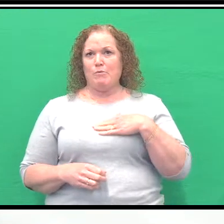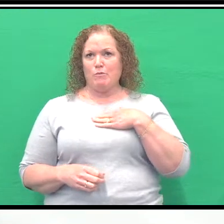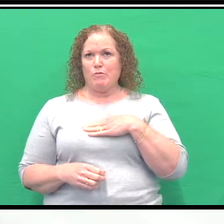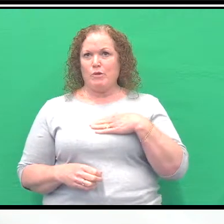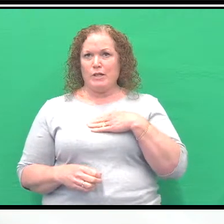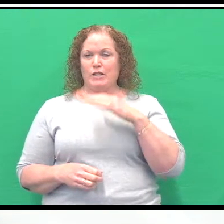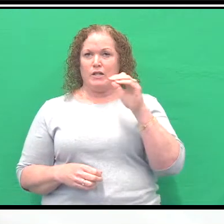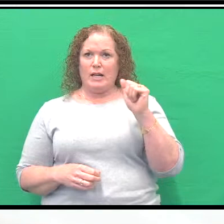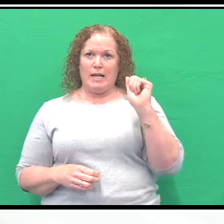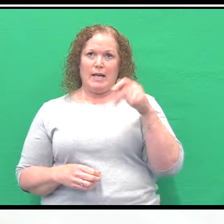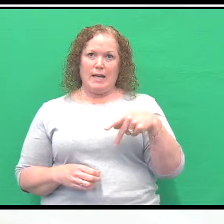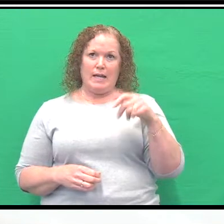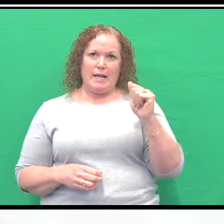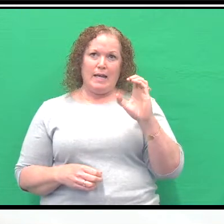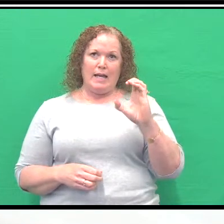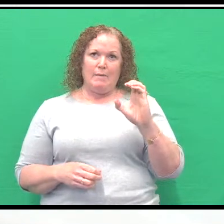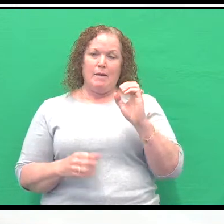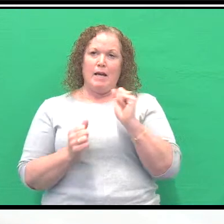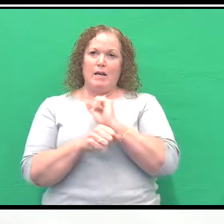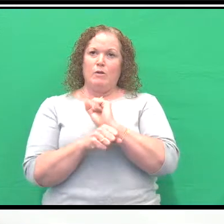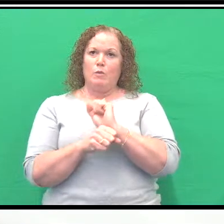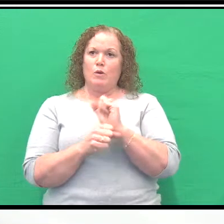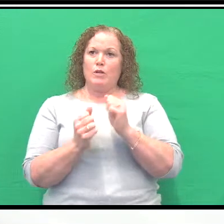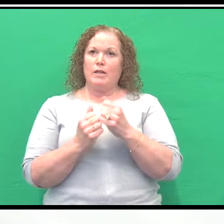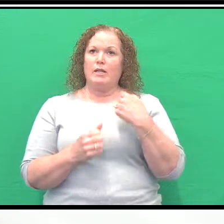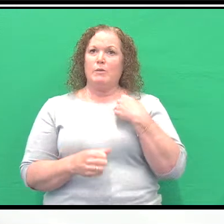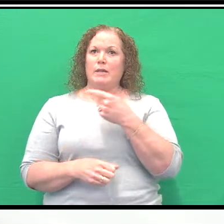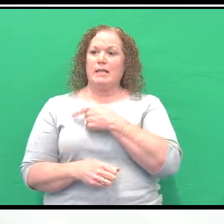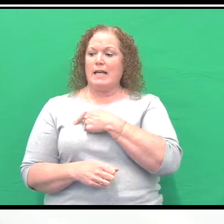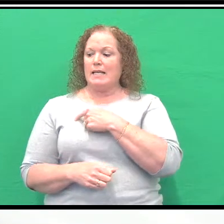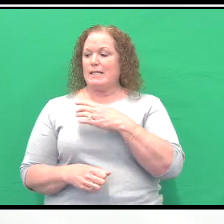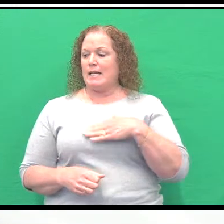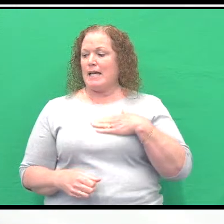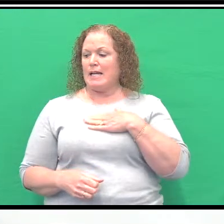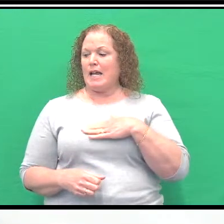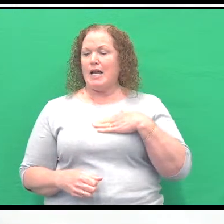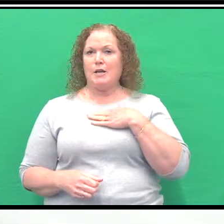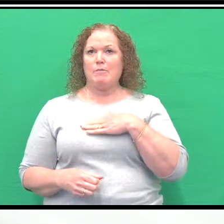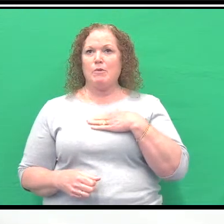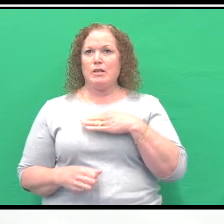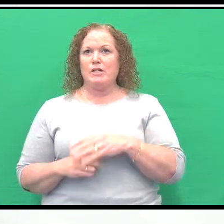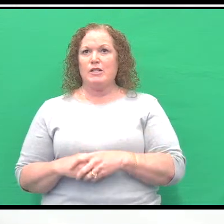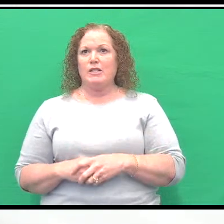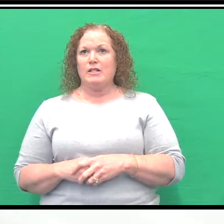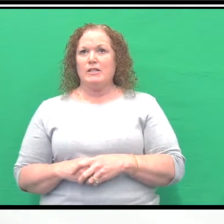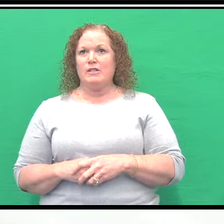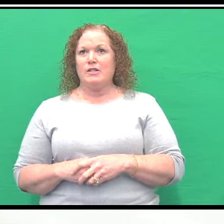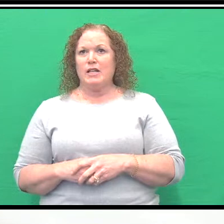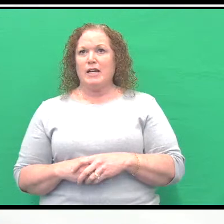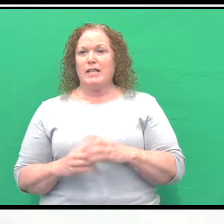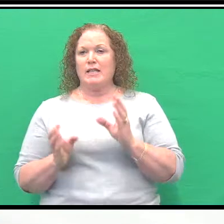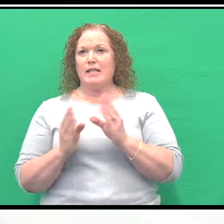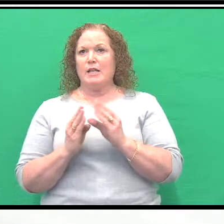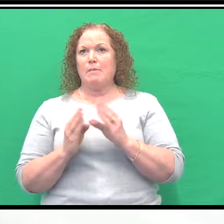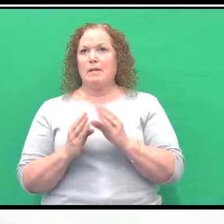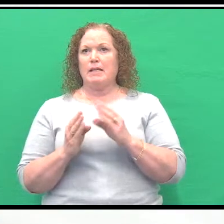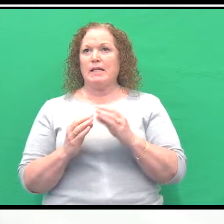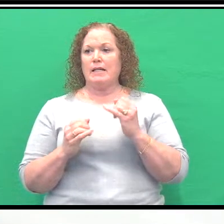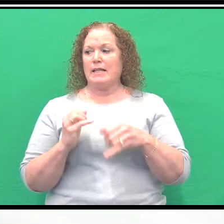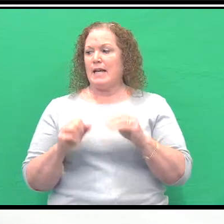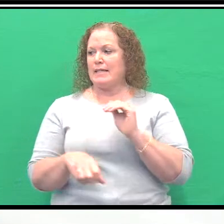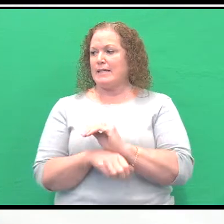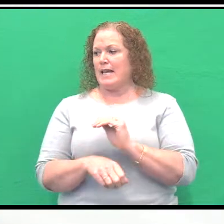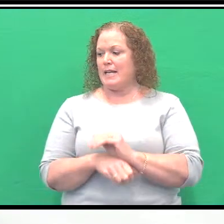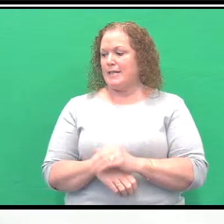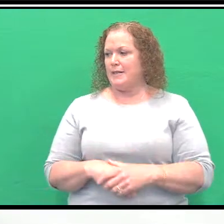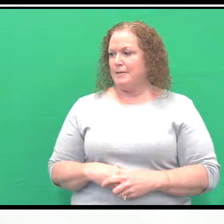appreciate the invitation last night, especially because I got to also talk about the trustee areas. So with that, I'll turn it back over to